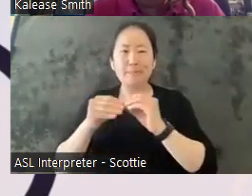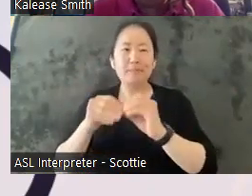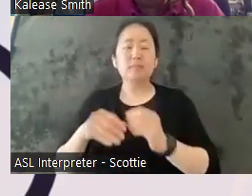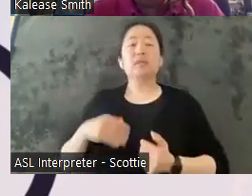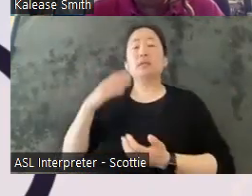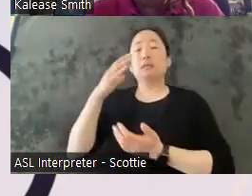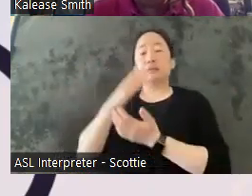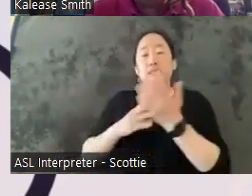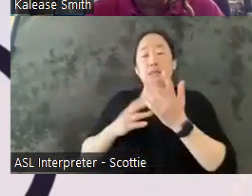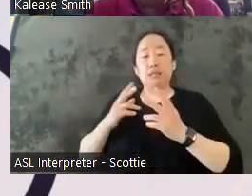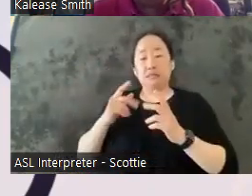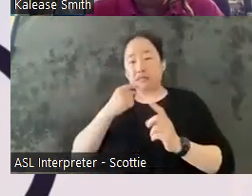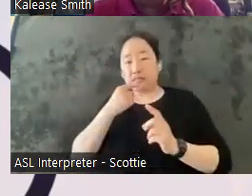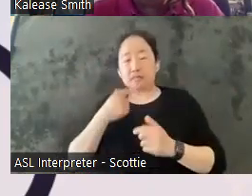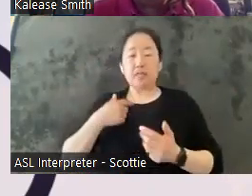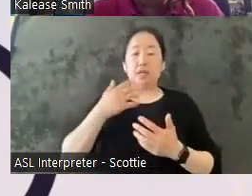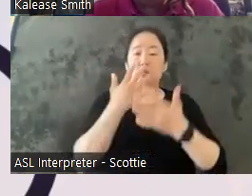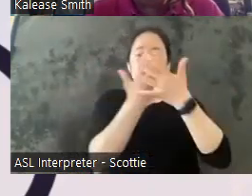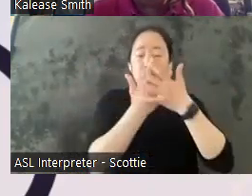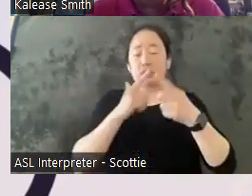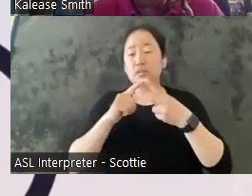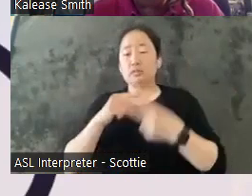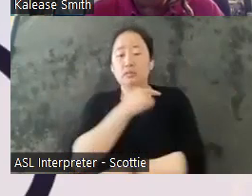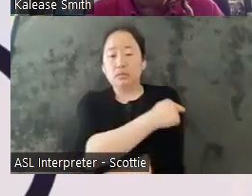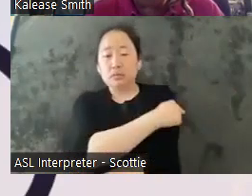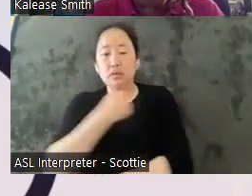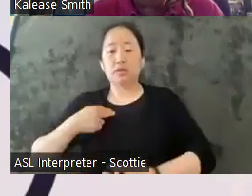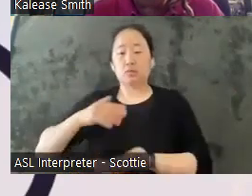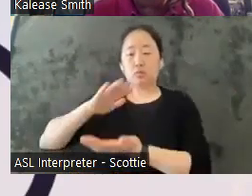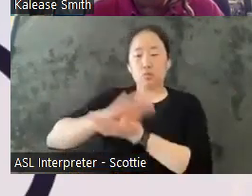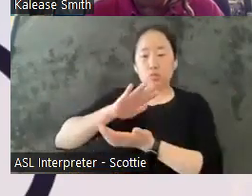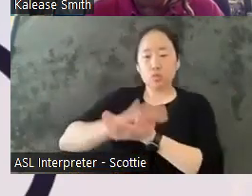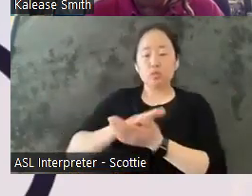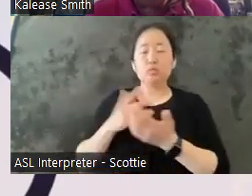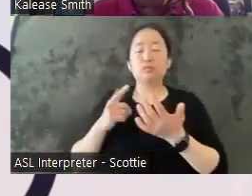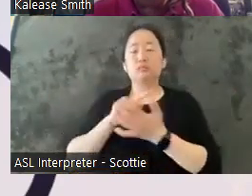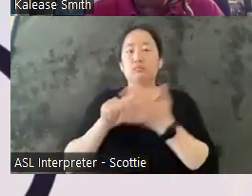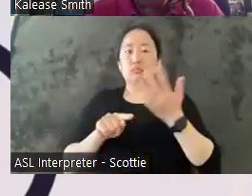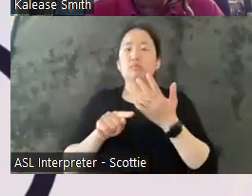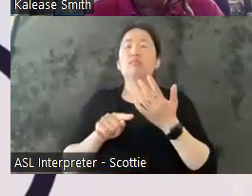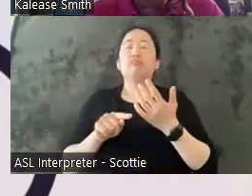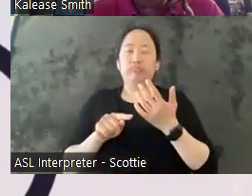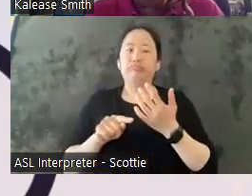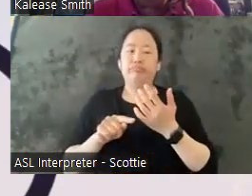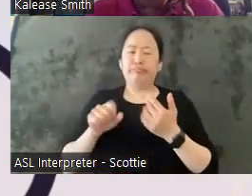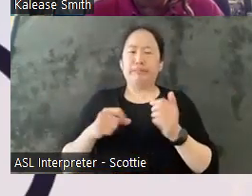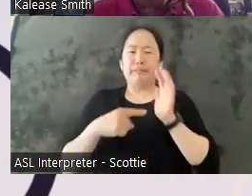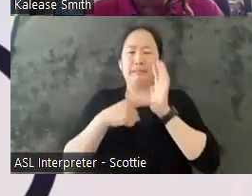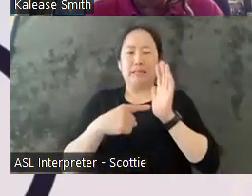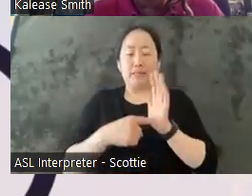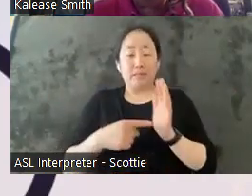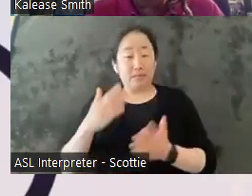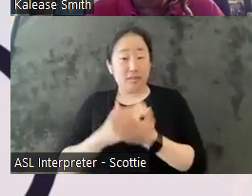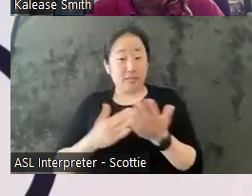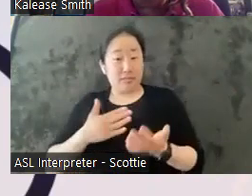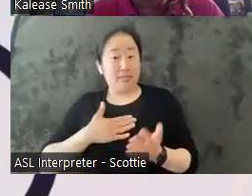institutions such as prisons or hospitals or schools, which is definitely examples that I immediately thought of. So